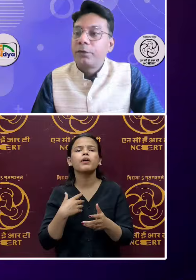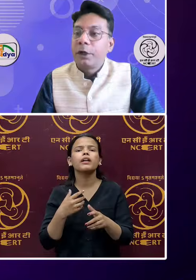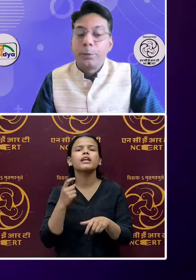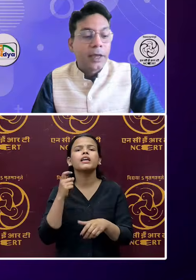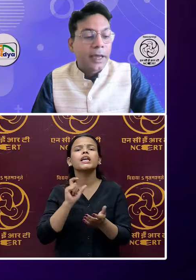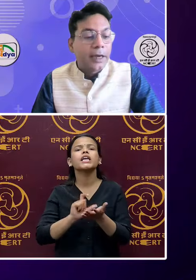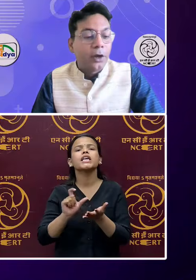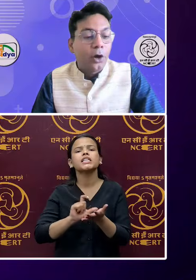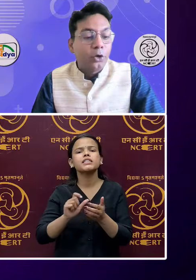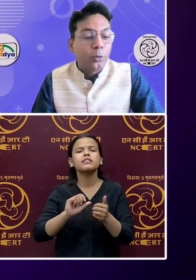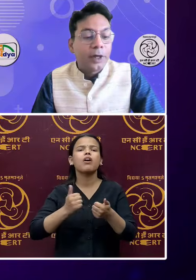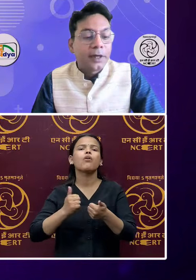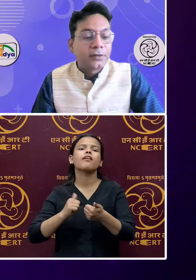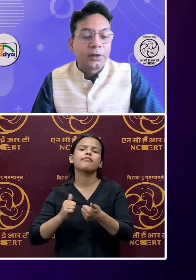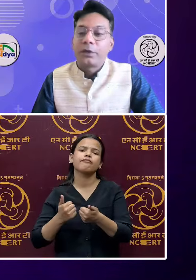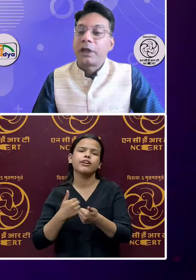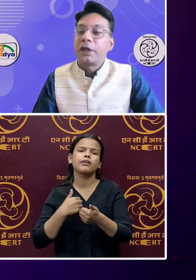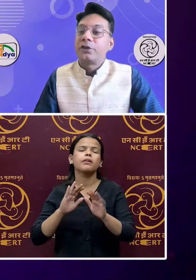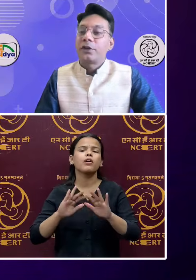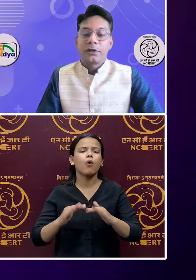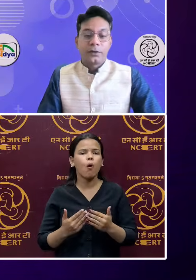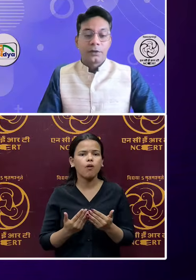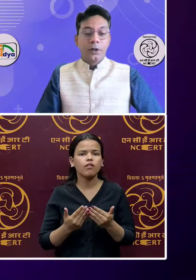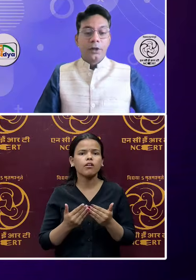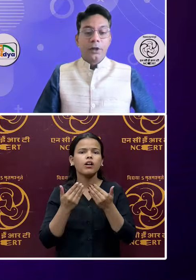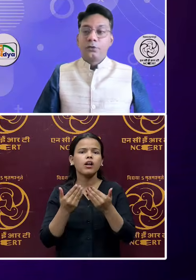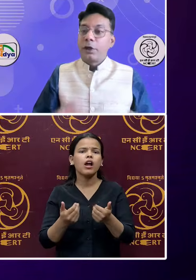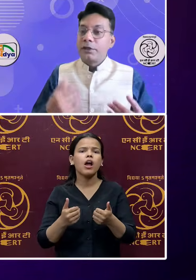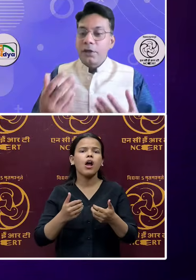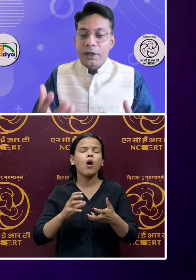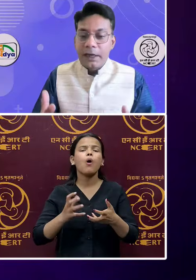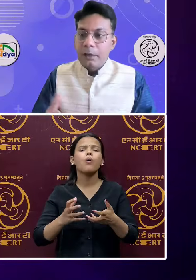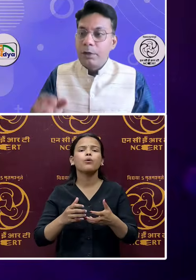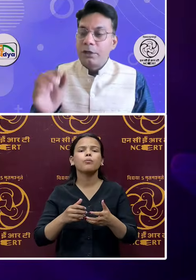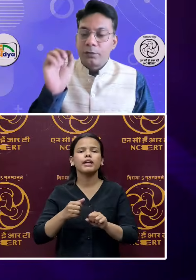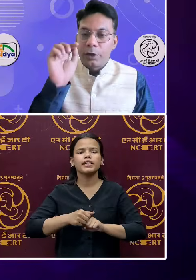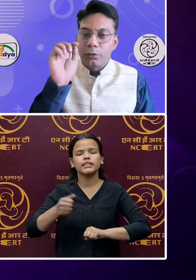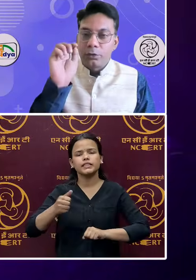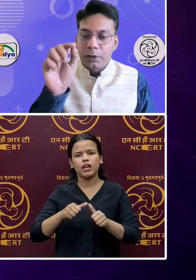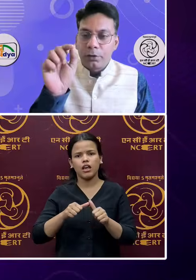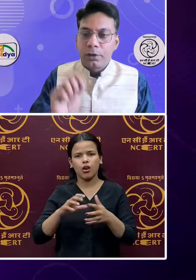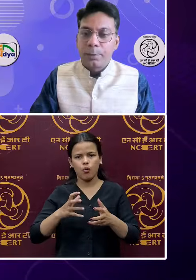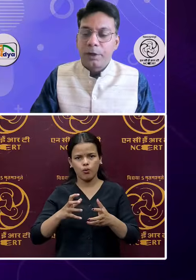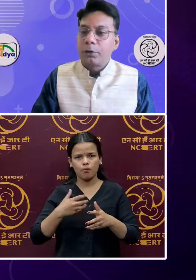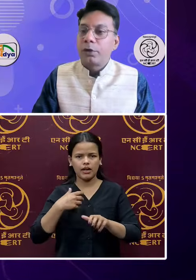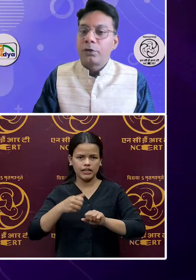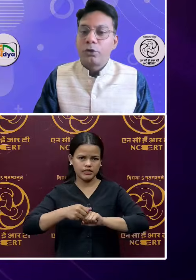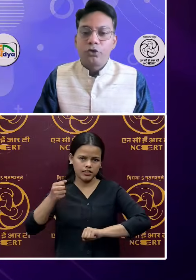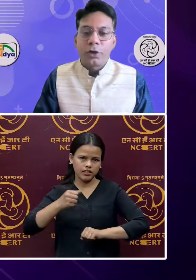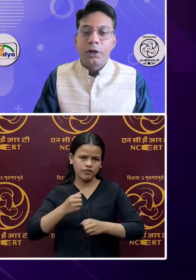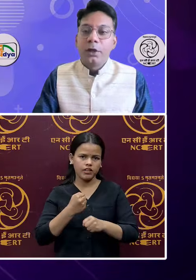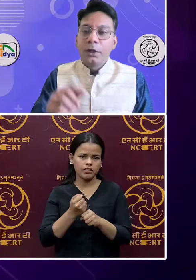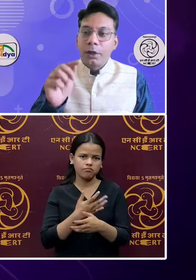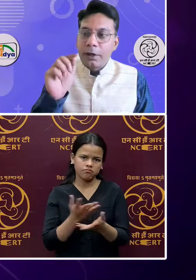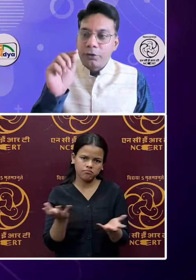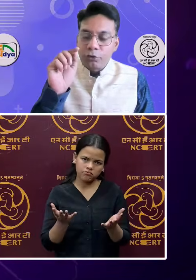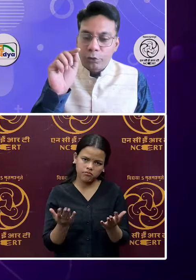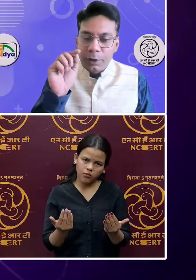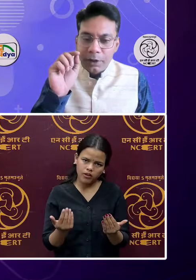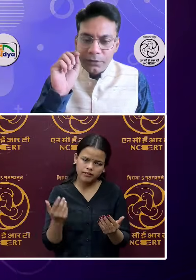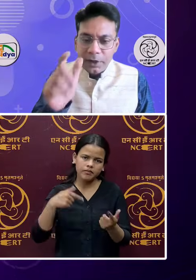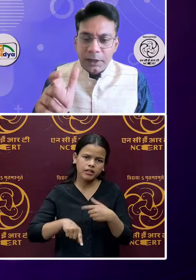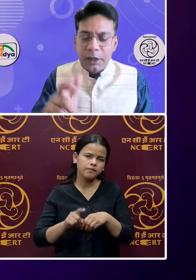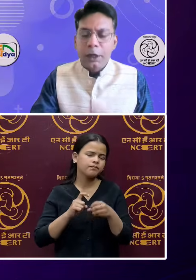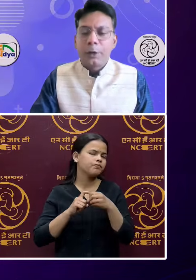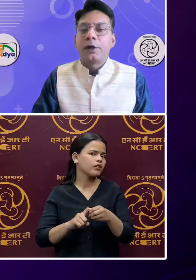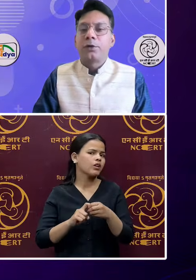and feedback, and automatic certificate generation. So insta grading means when you click on the particular question, it should